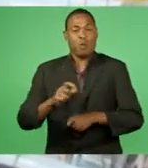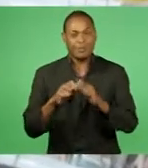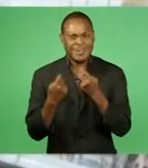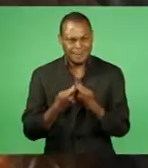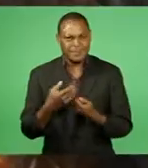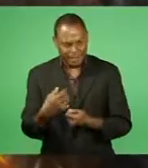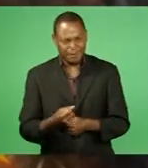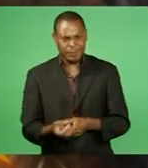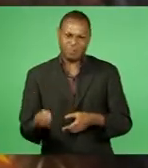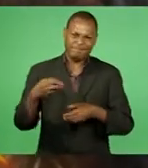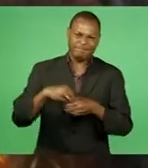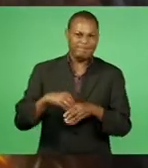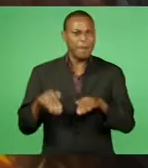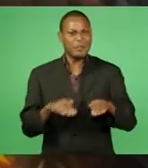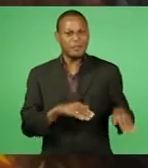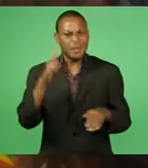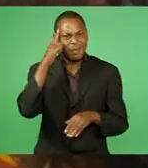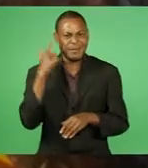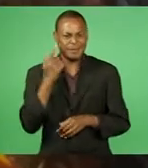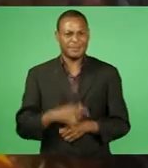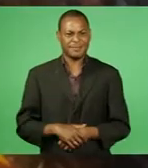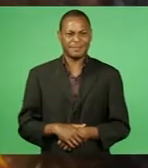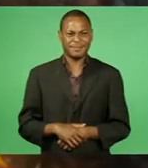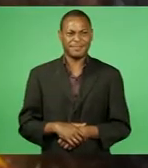ladies can take part. I think it's a good idea to have the